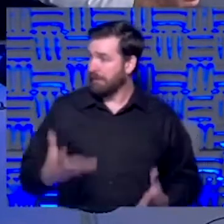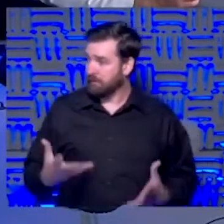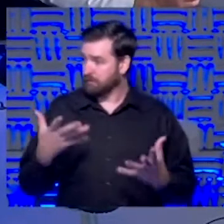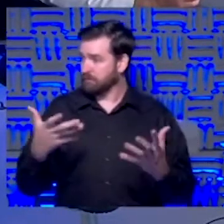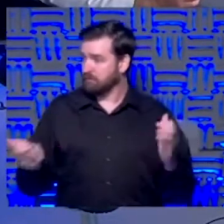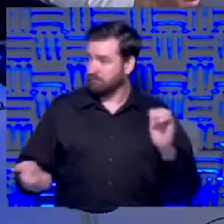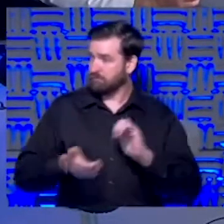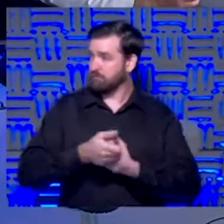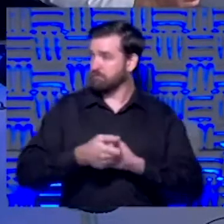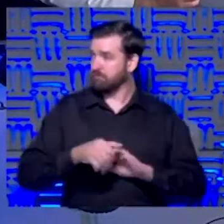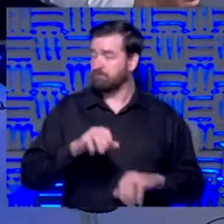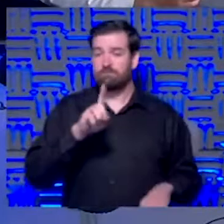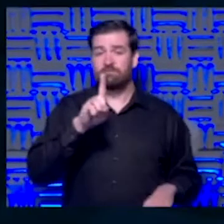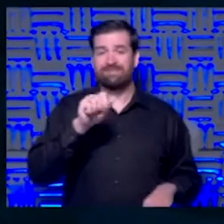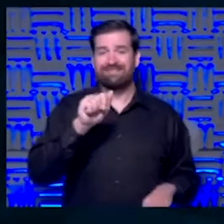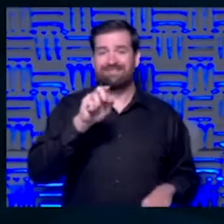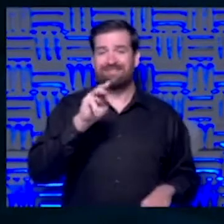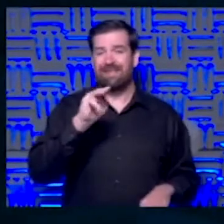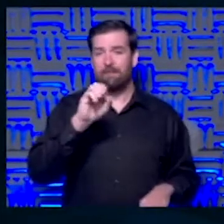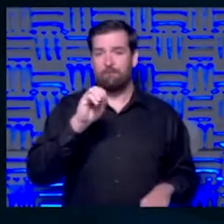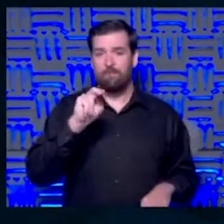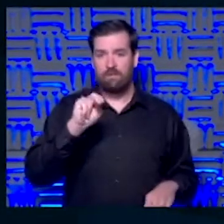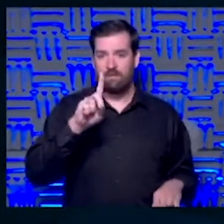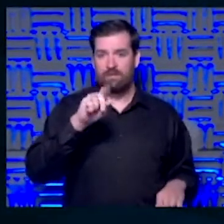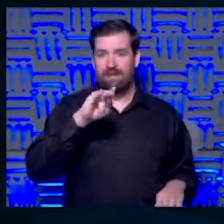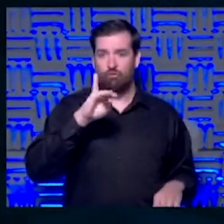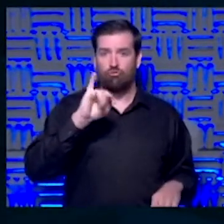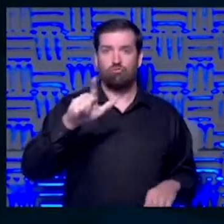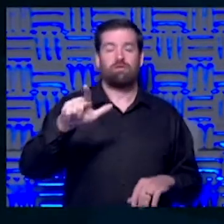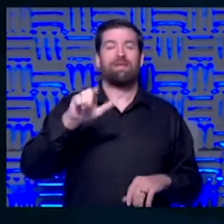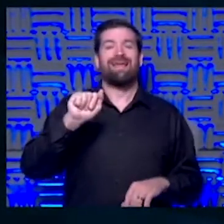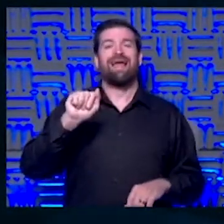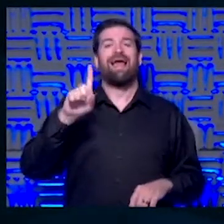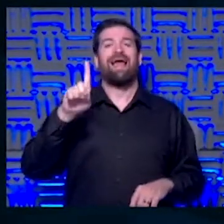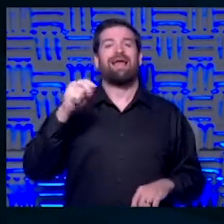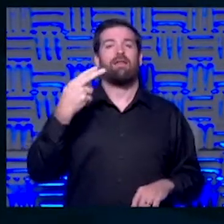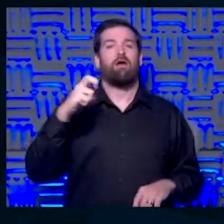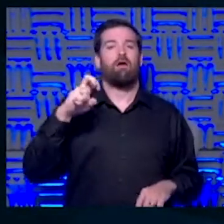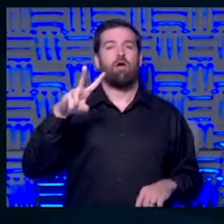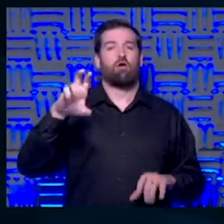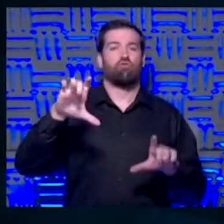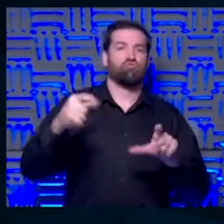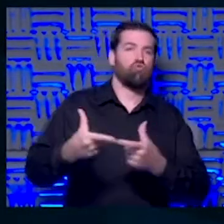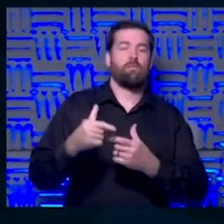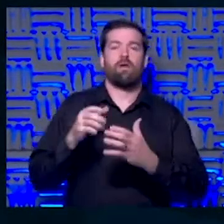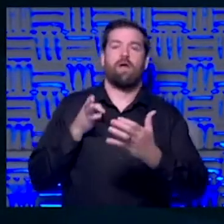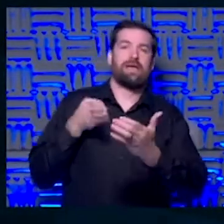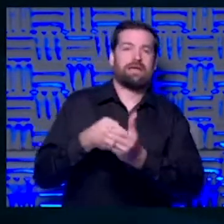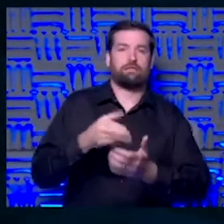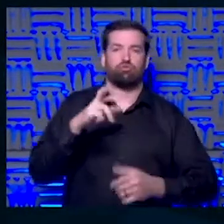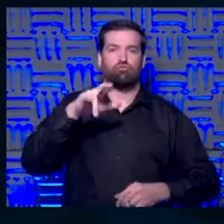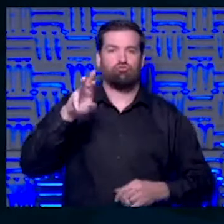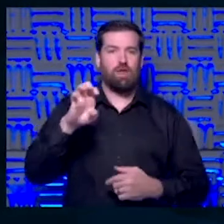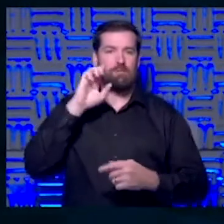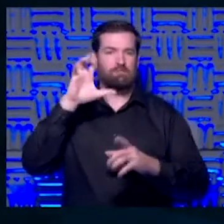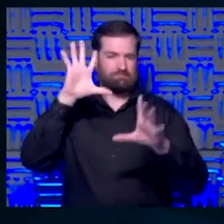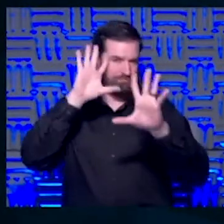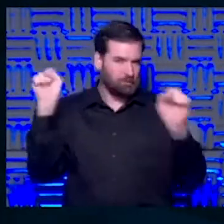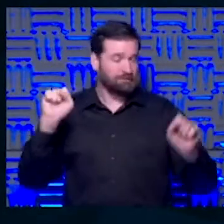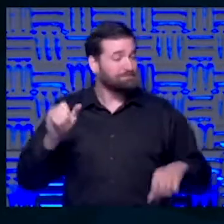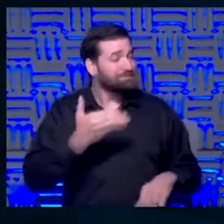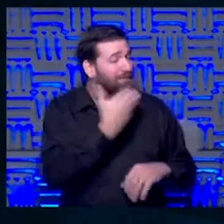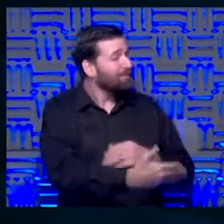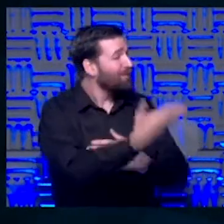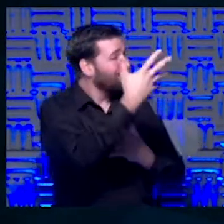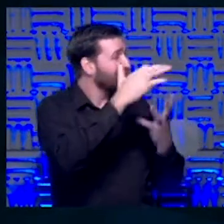with Revive, Damon Daniel. He's the president of AdHoc Group Against Crime. Good morning to you, Damon. How are you? Good morning.